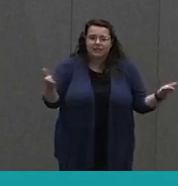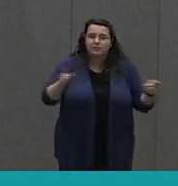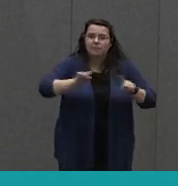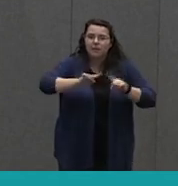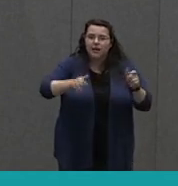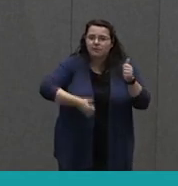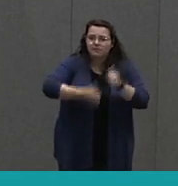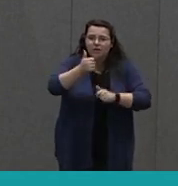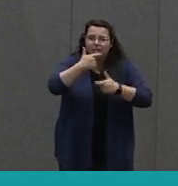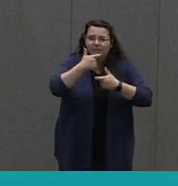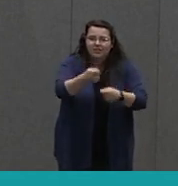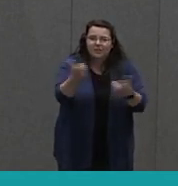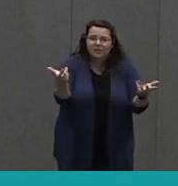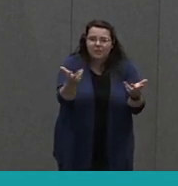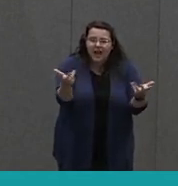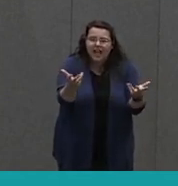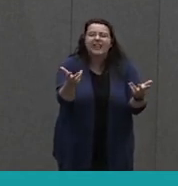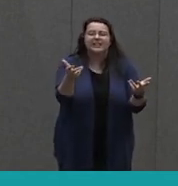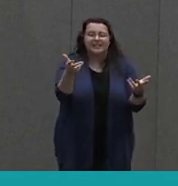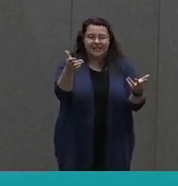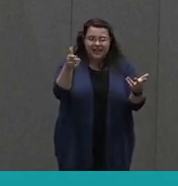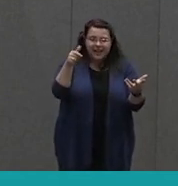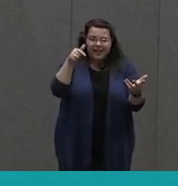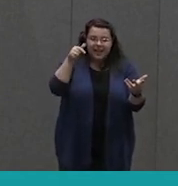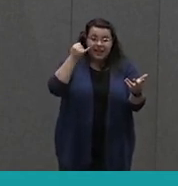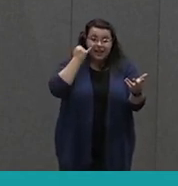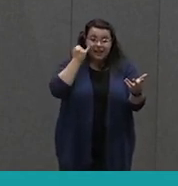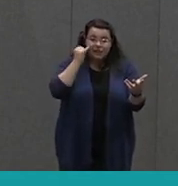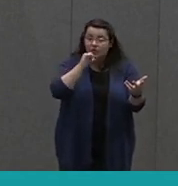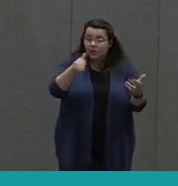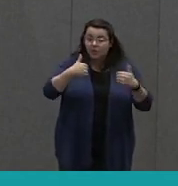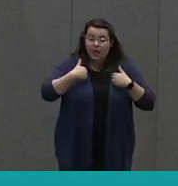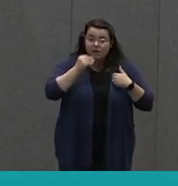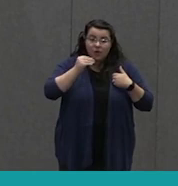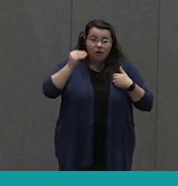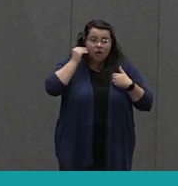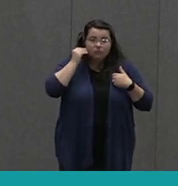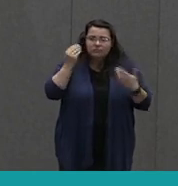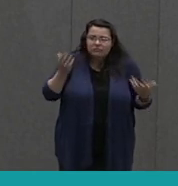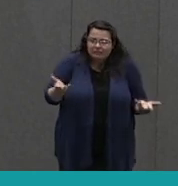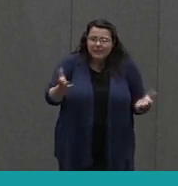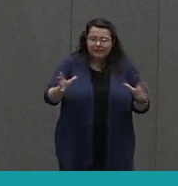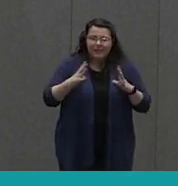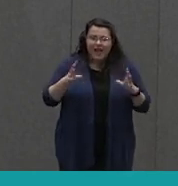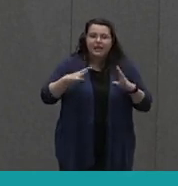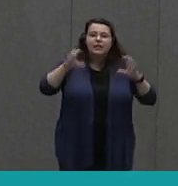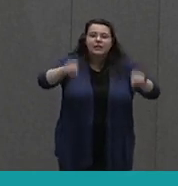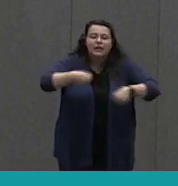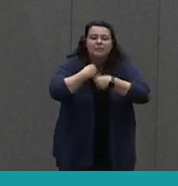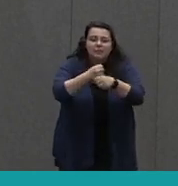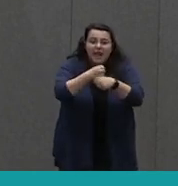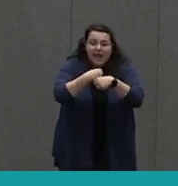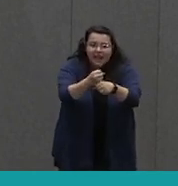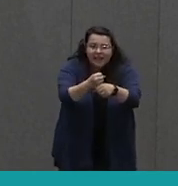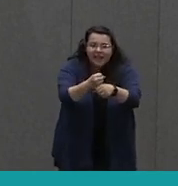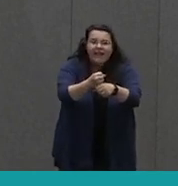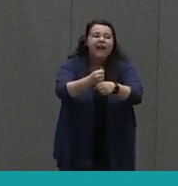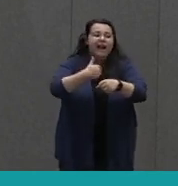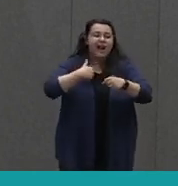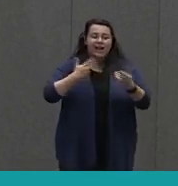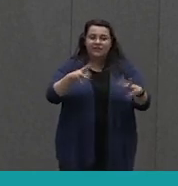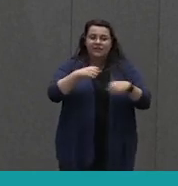kinds of words that you might find in a book. When you're reading a book, you might come across some words that show action. If